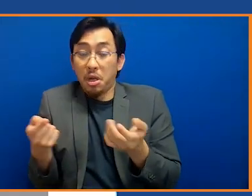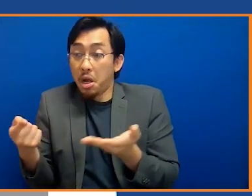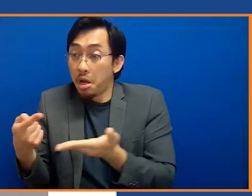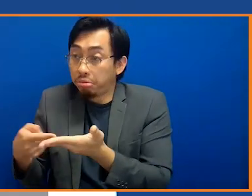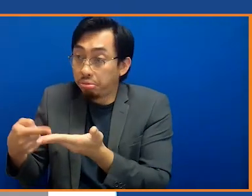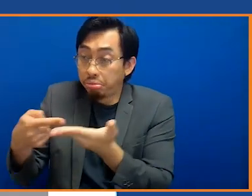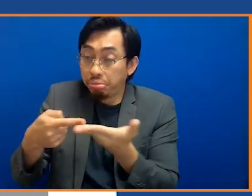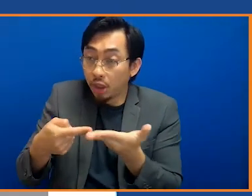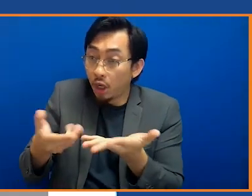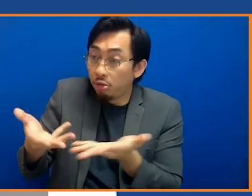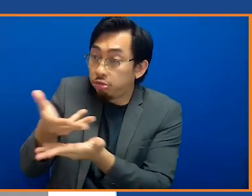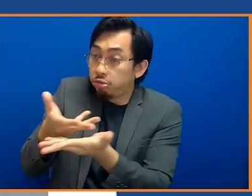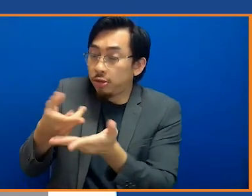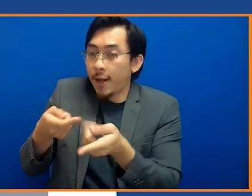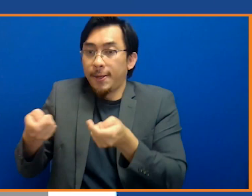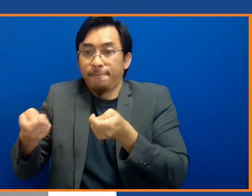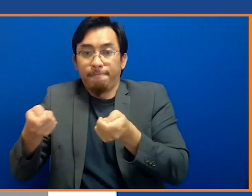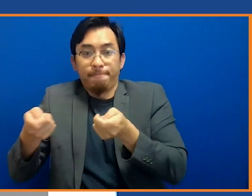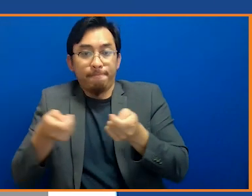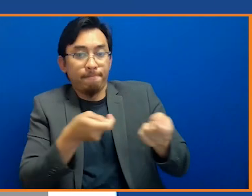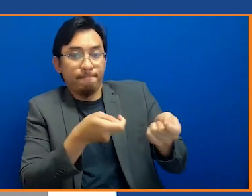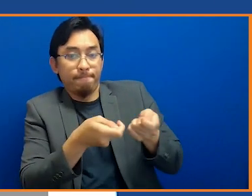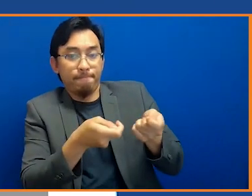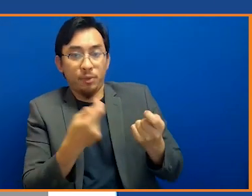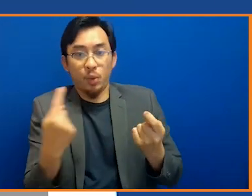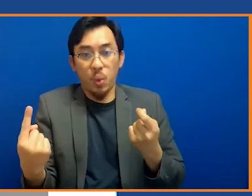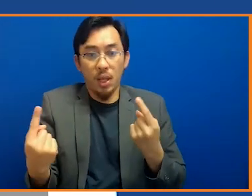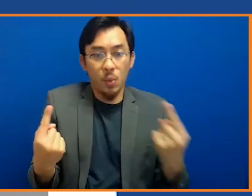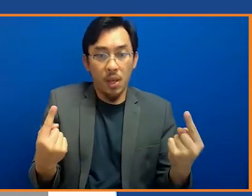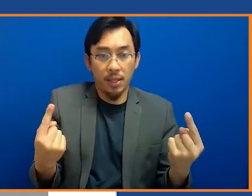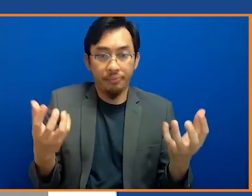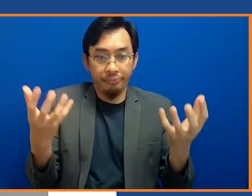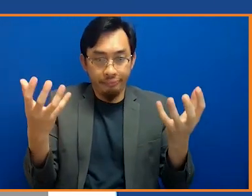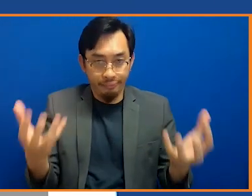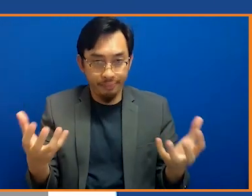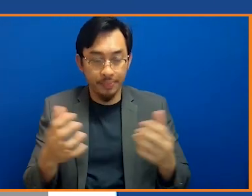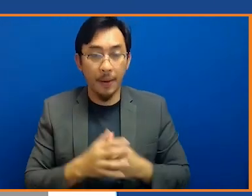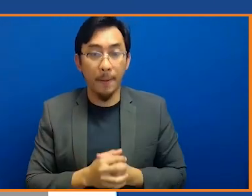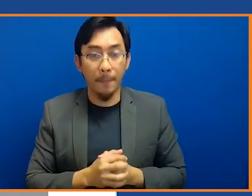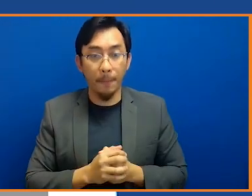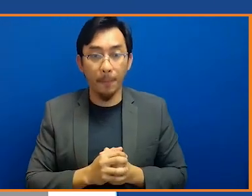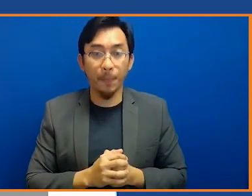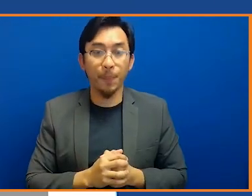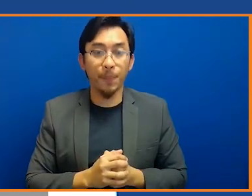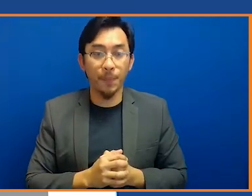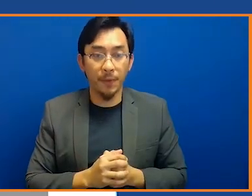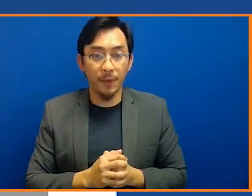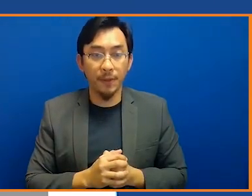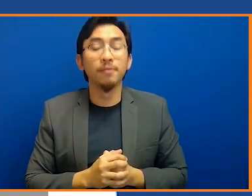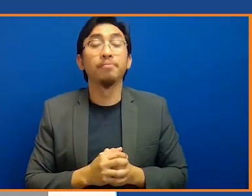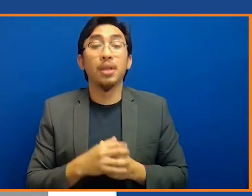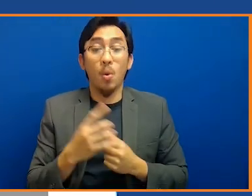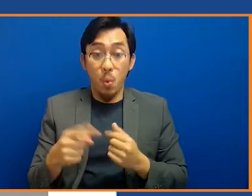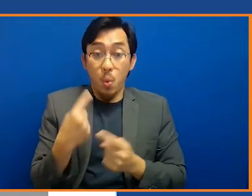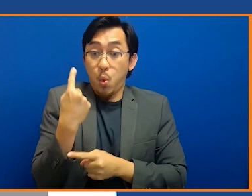the discussion and conclude the discussion, and then assign one person